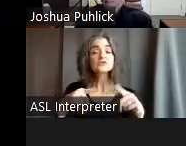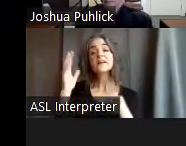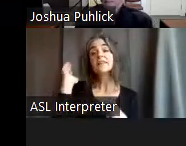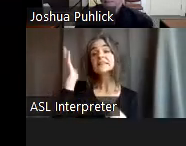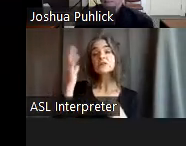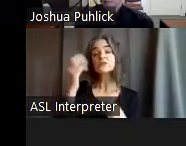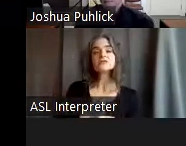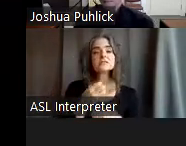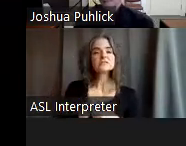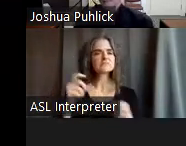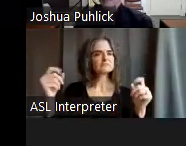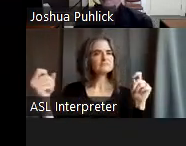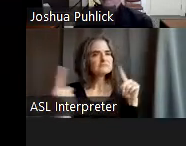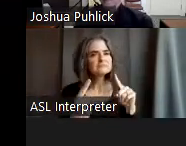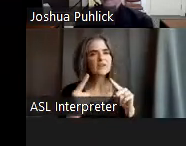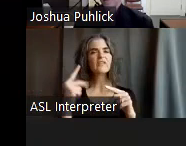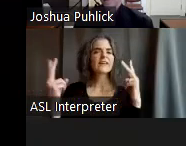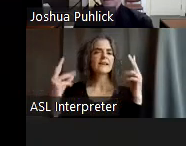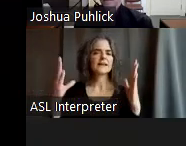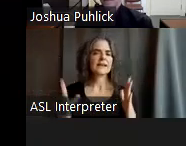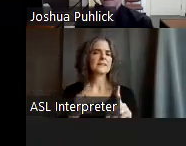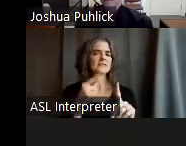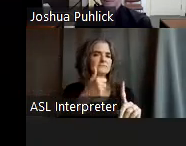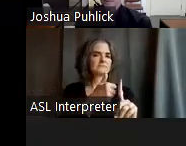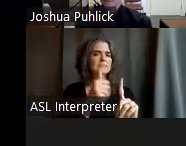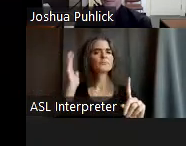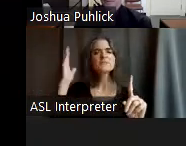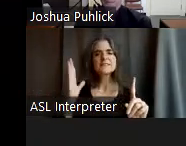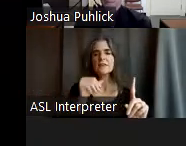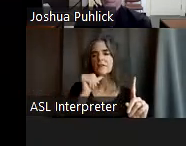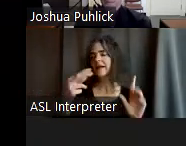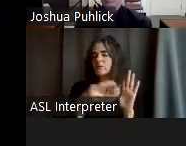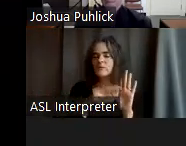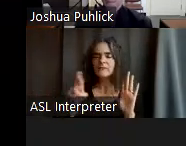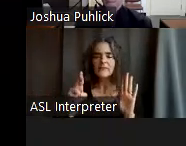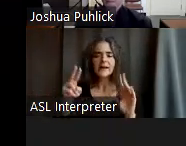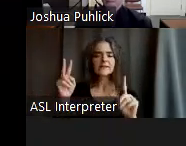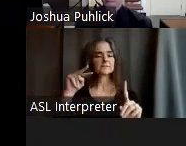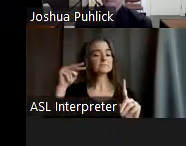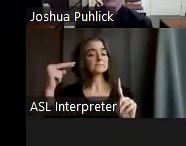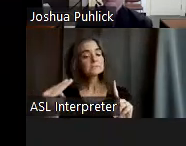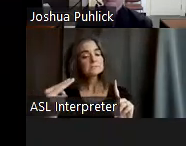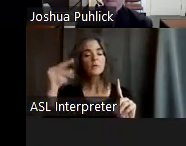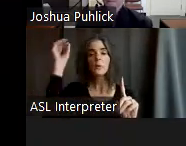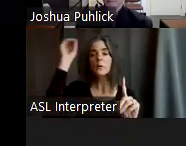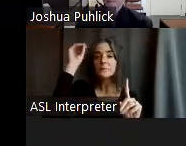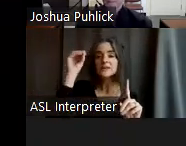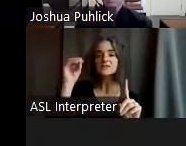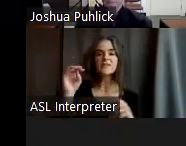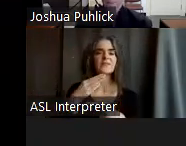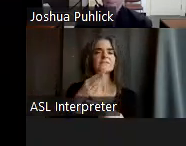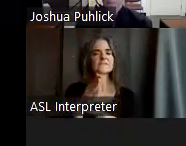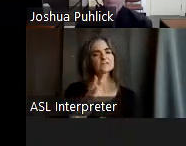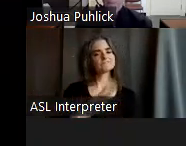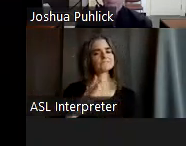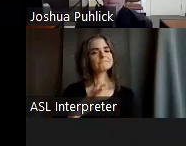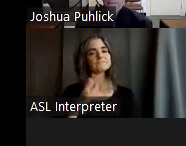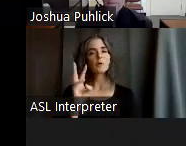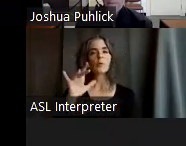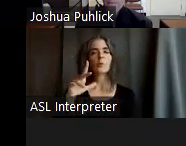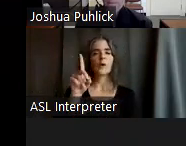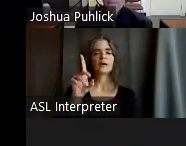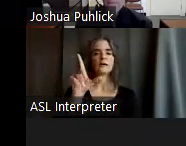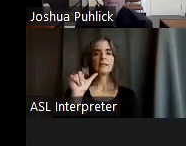of the guest presenter and do not necessarily reflect the views, opinions, or positions of the U.S. Fish and Wildlife Service or Department